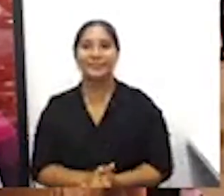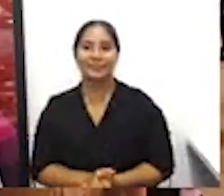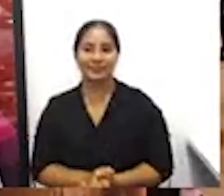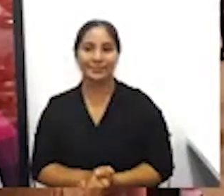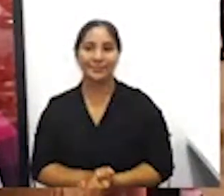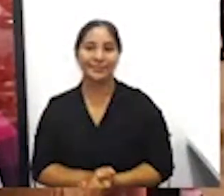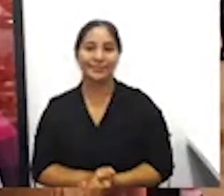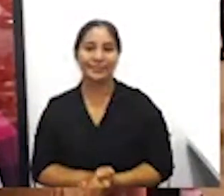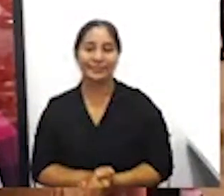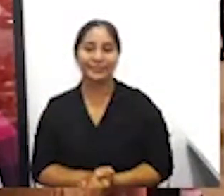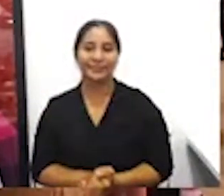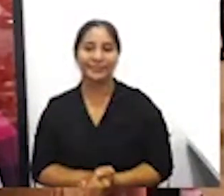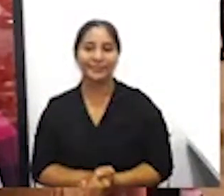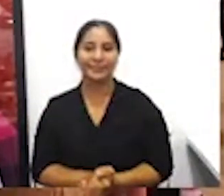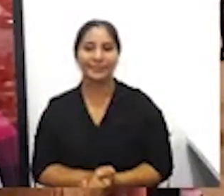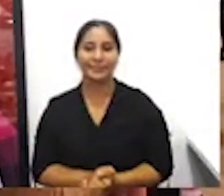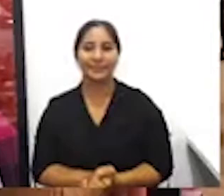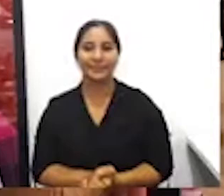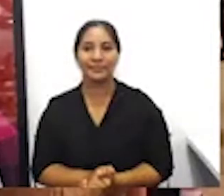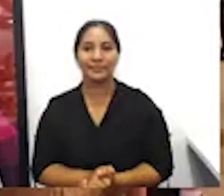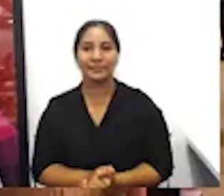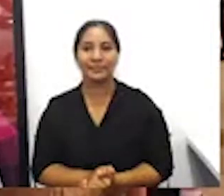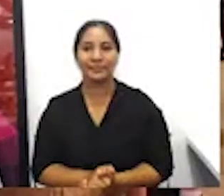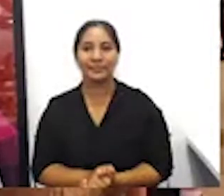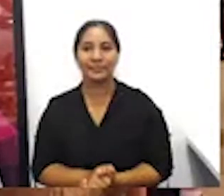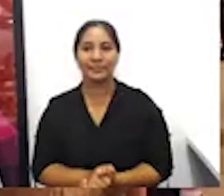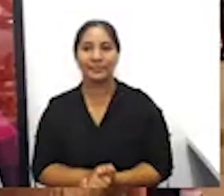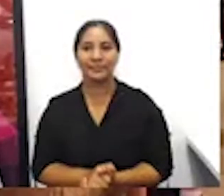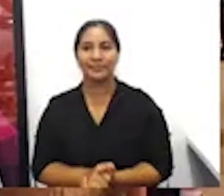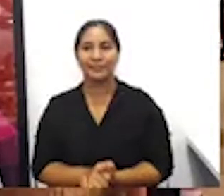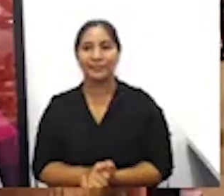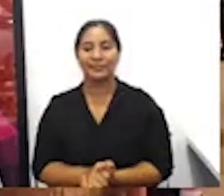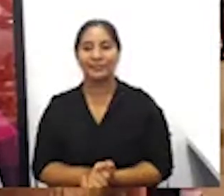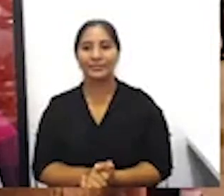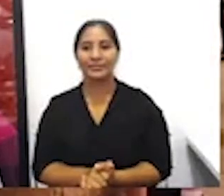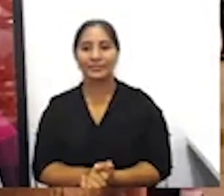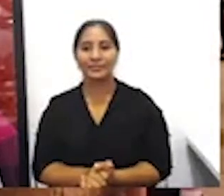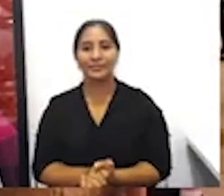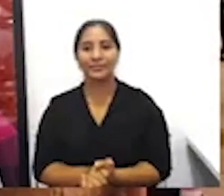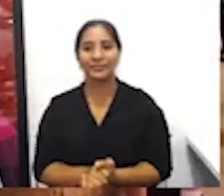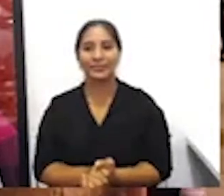sometimes. Yeah, please. I have a question, so sorry.